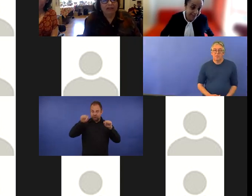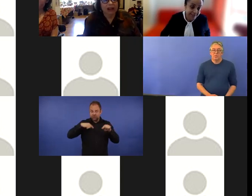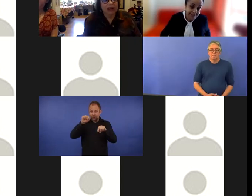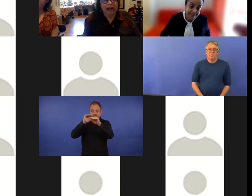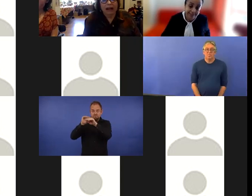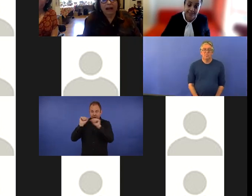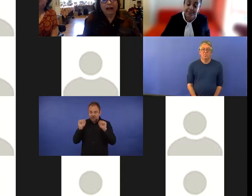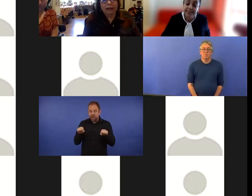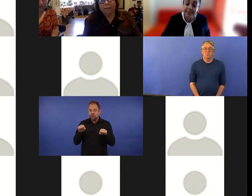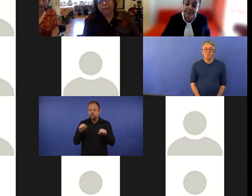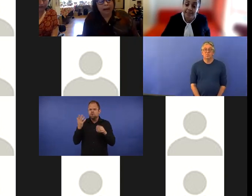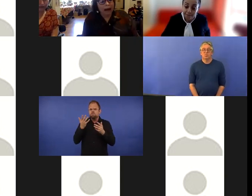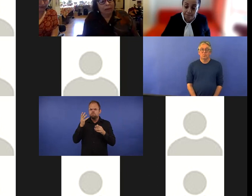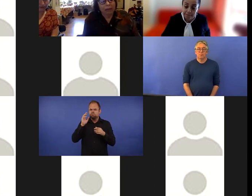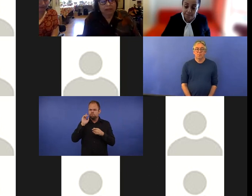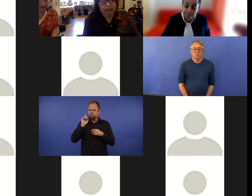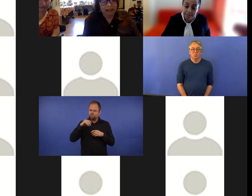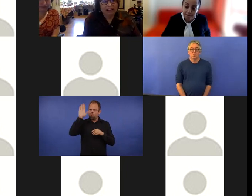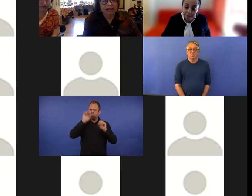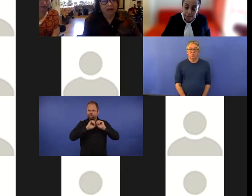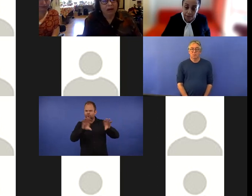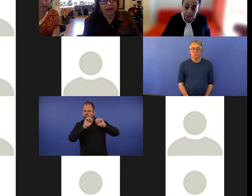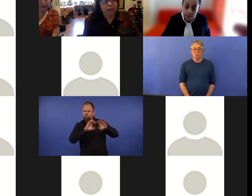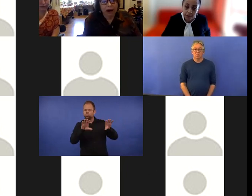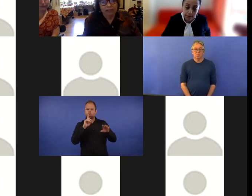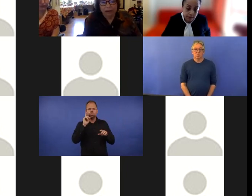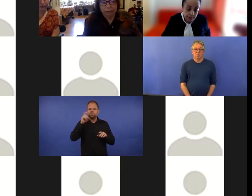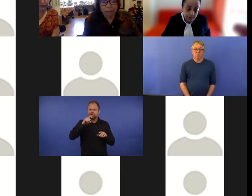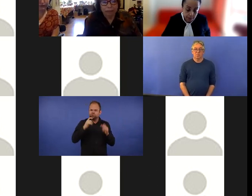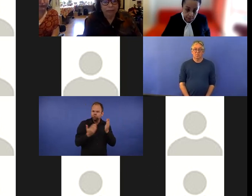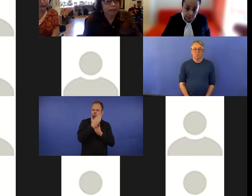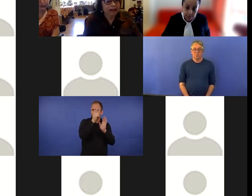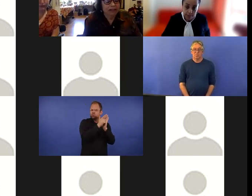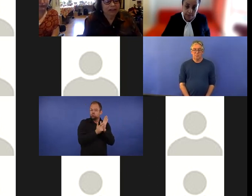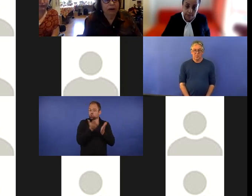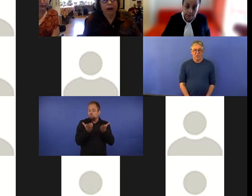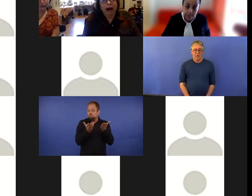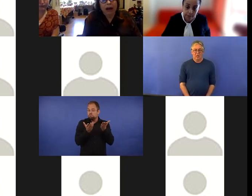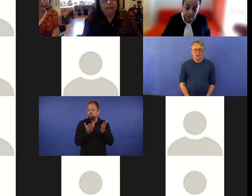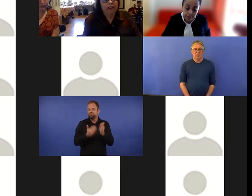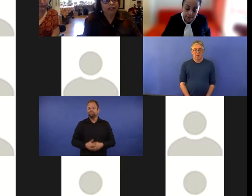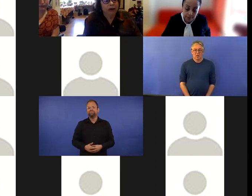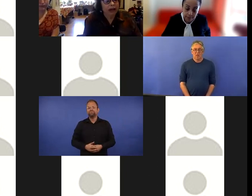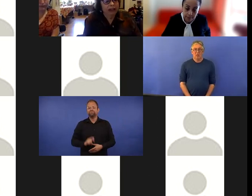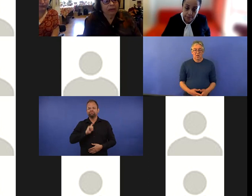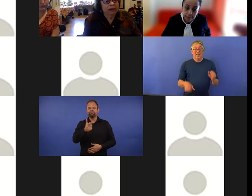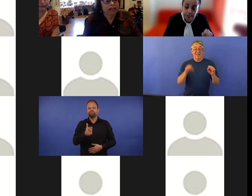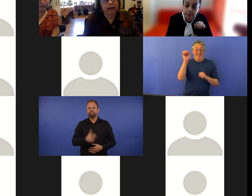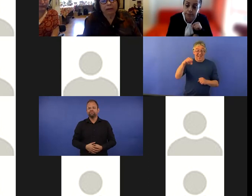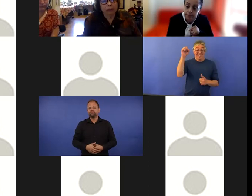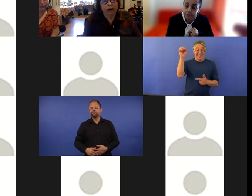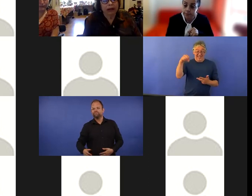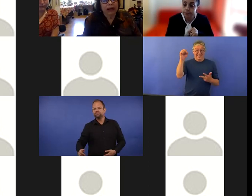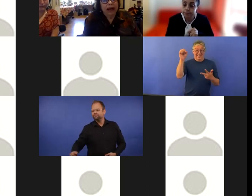is Judy. Yes. I mean, I would suggest it's all the above. So first of all, I think what's